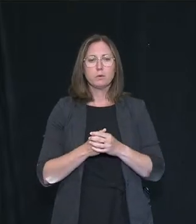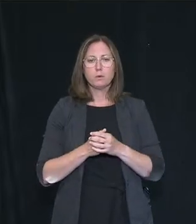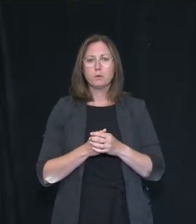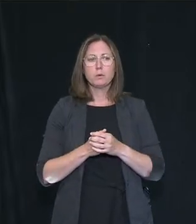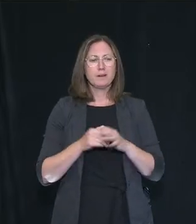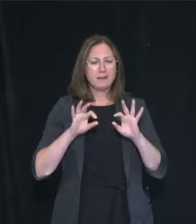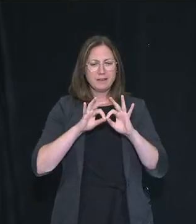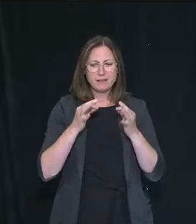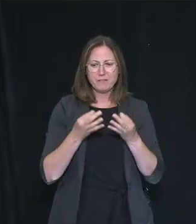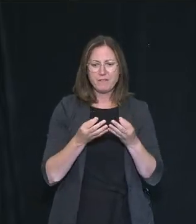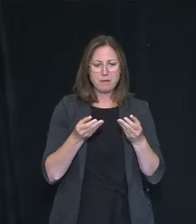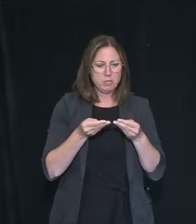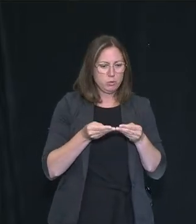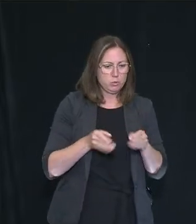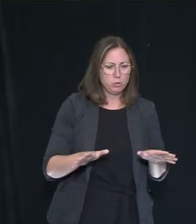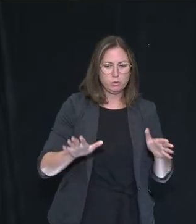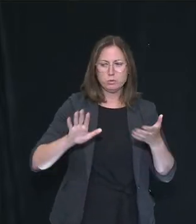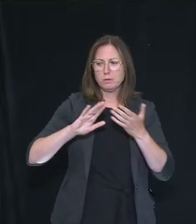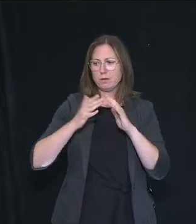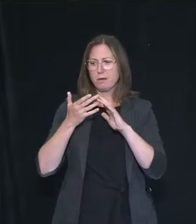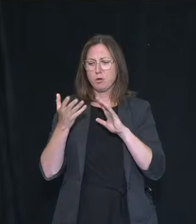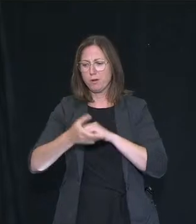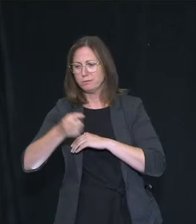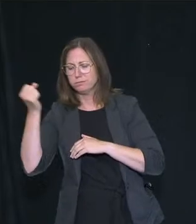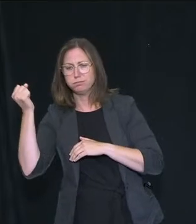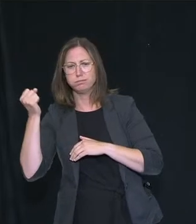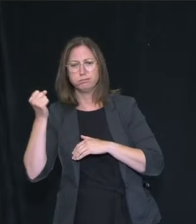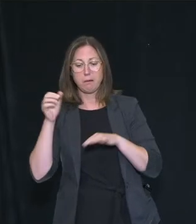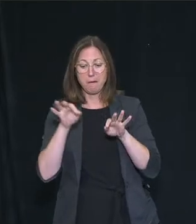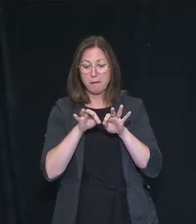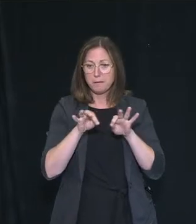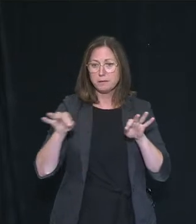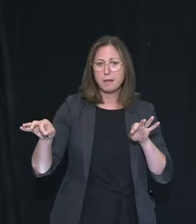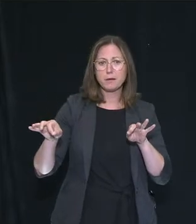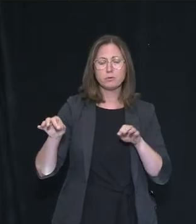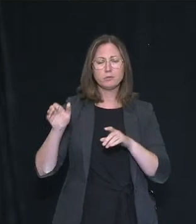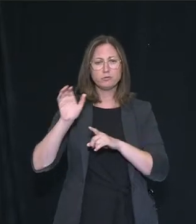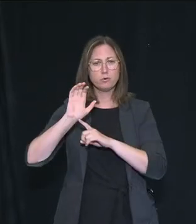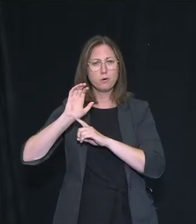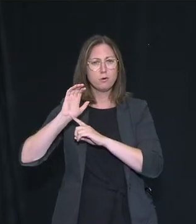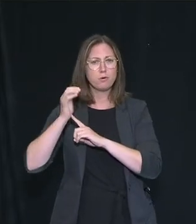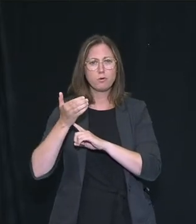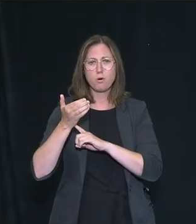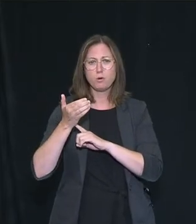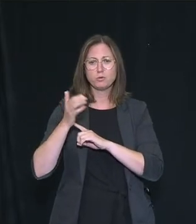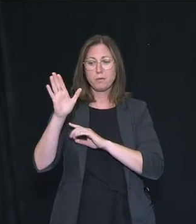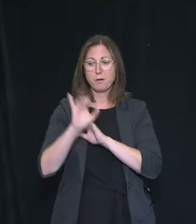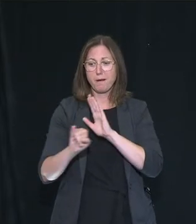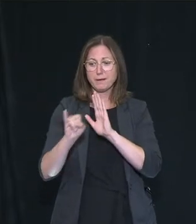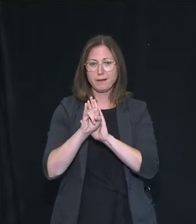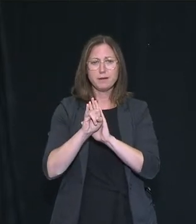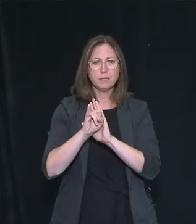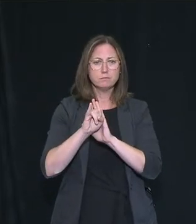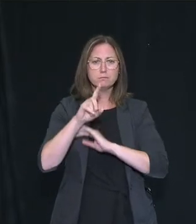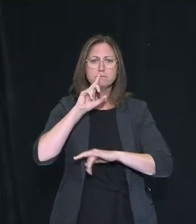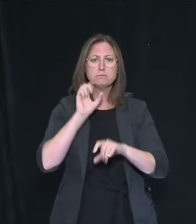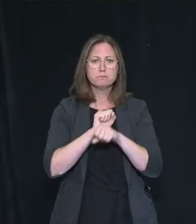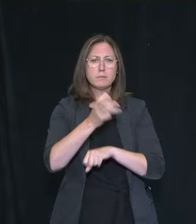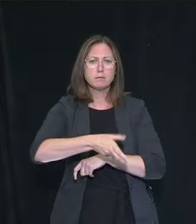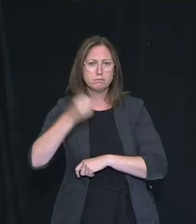of family and community, and also of their language, their culture, and their identity.